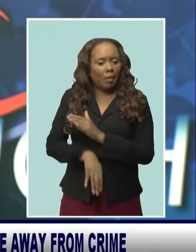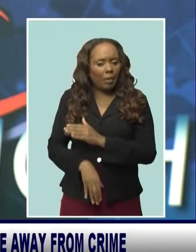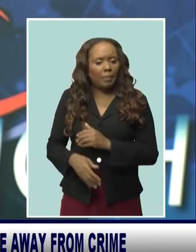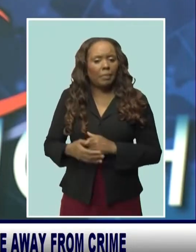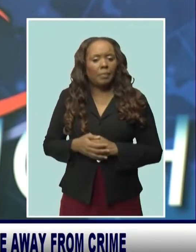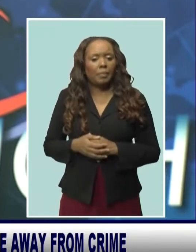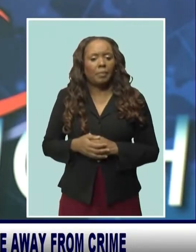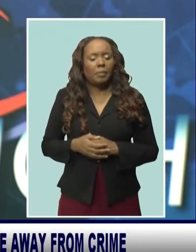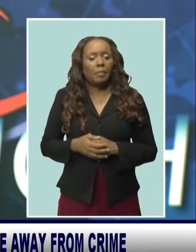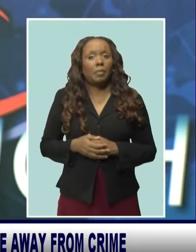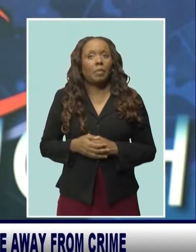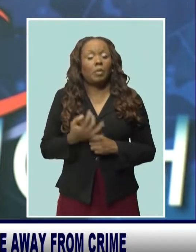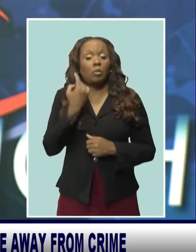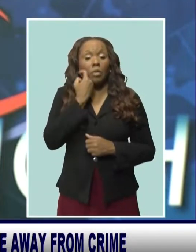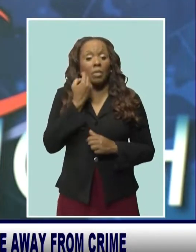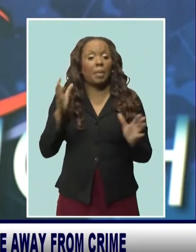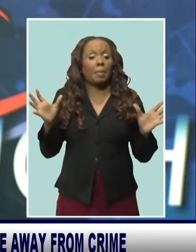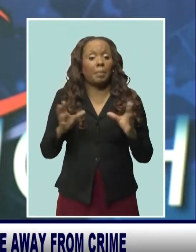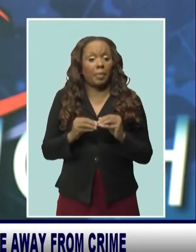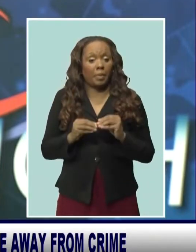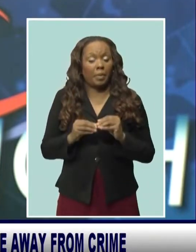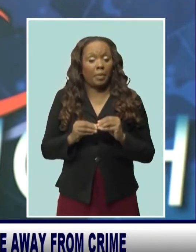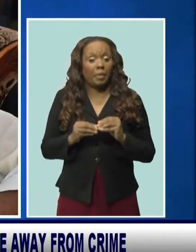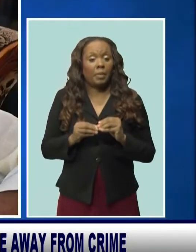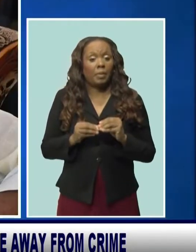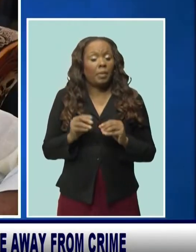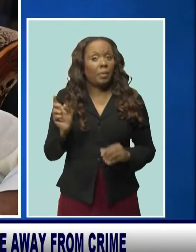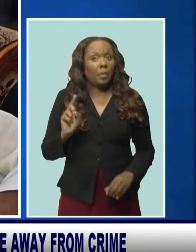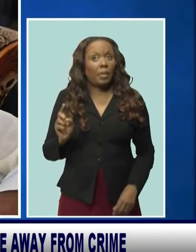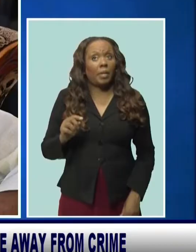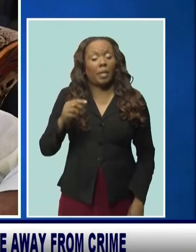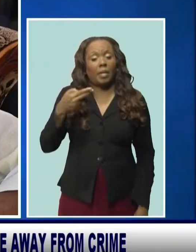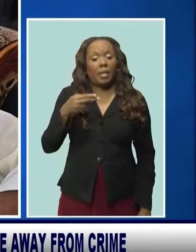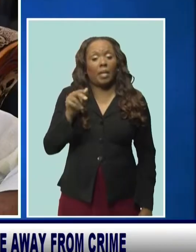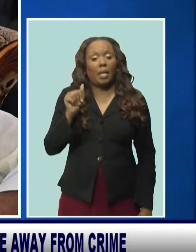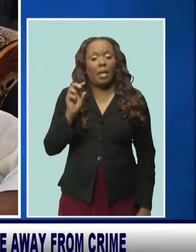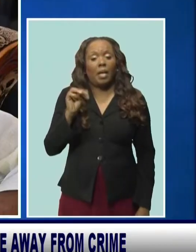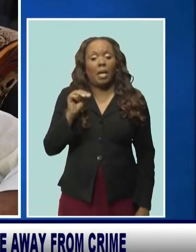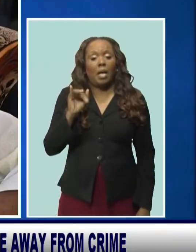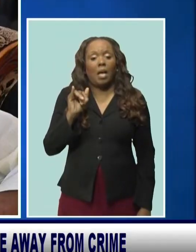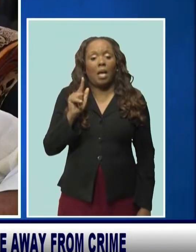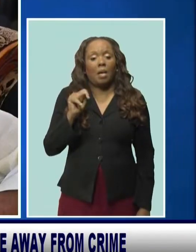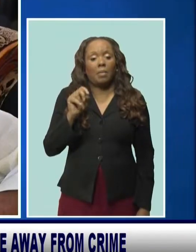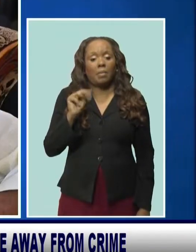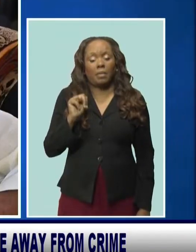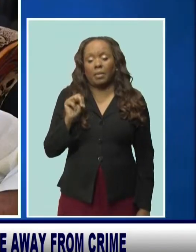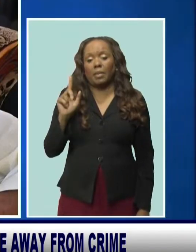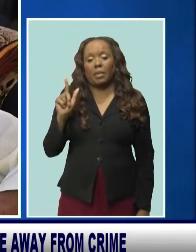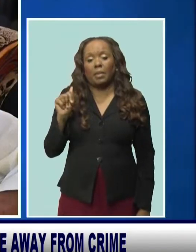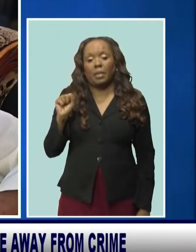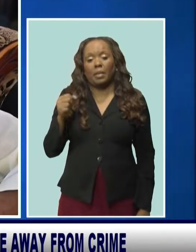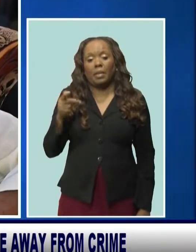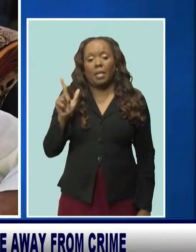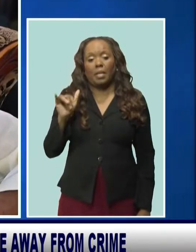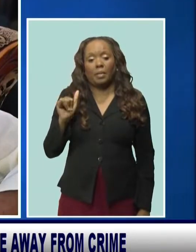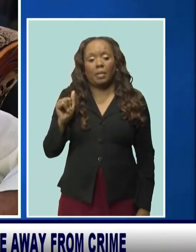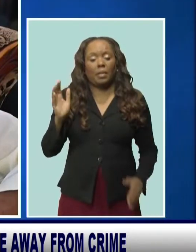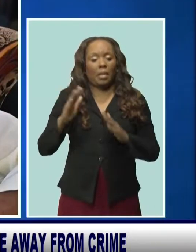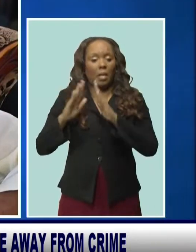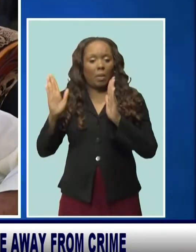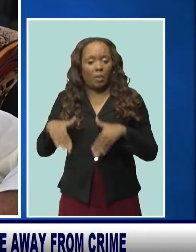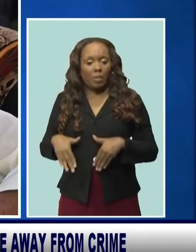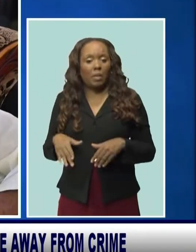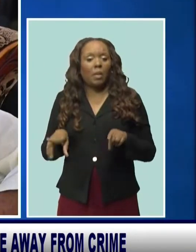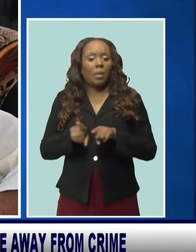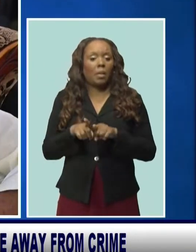Lashley's residence, included Chairman of the Foundation, Henderson Williams, PRO of the Bayland Masters football team, Pedro